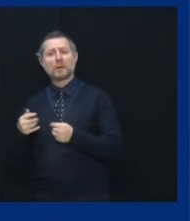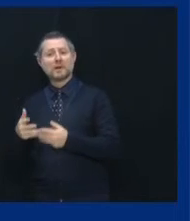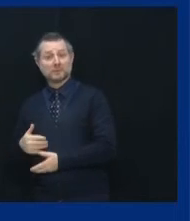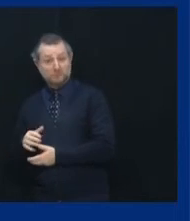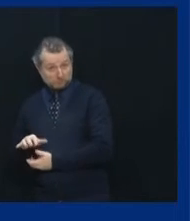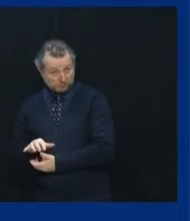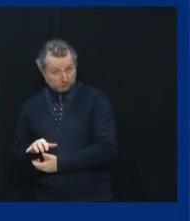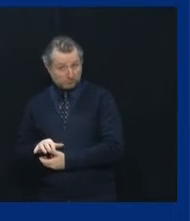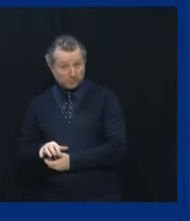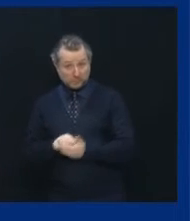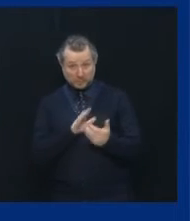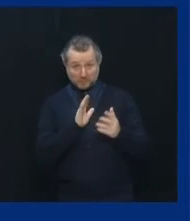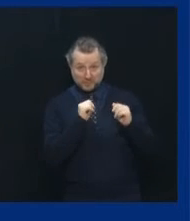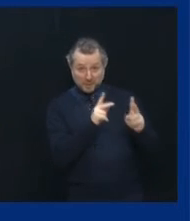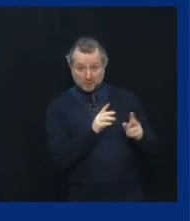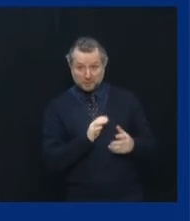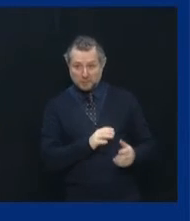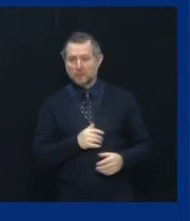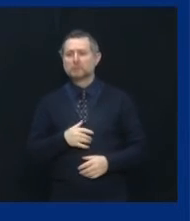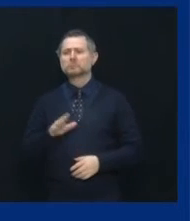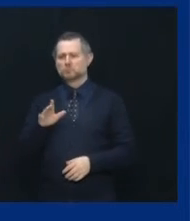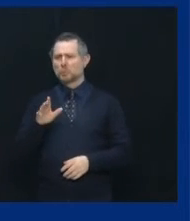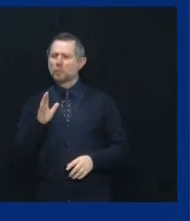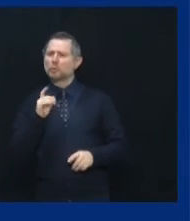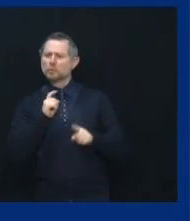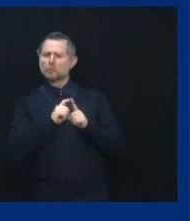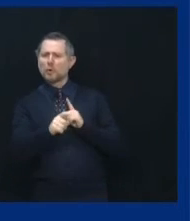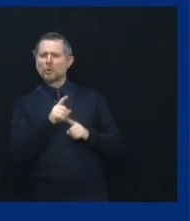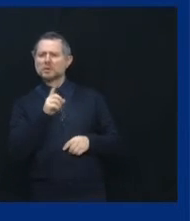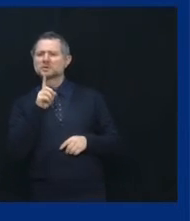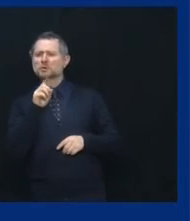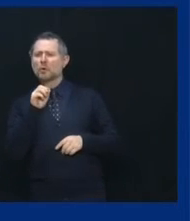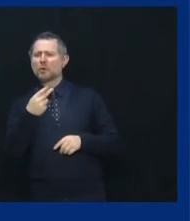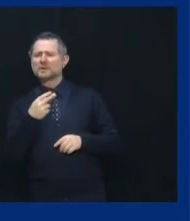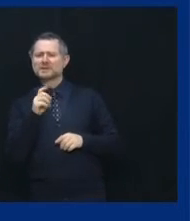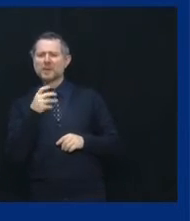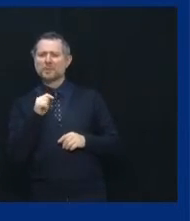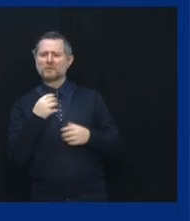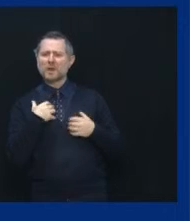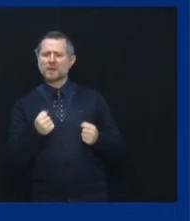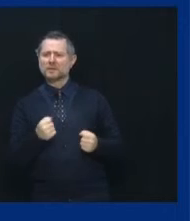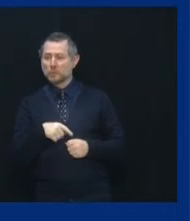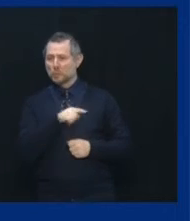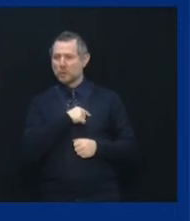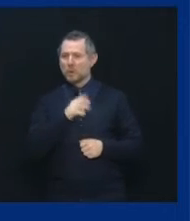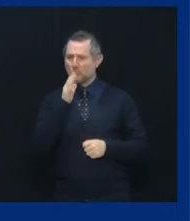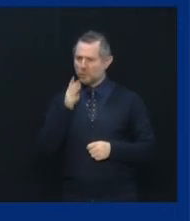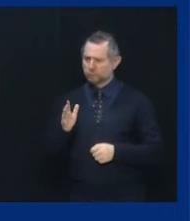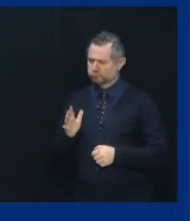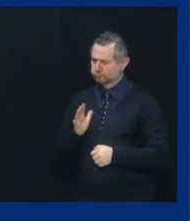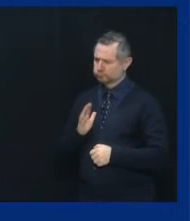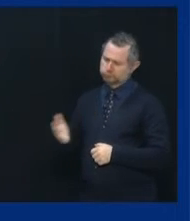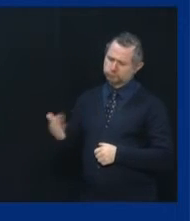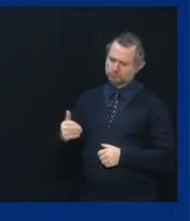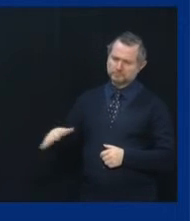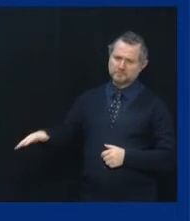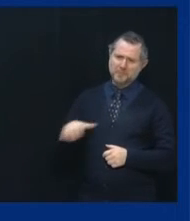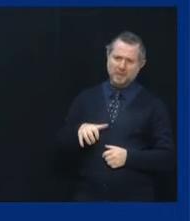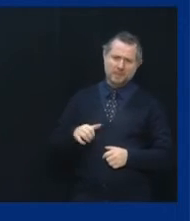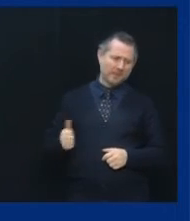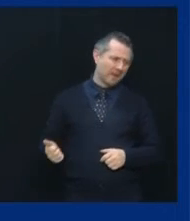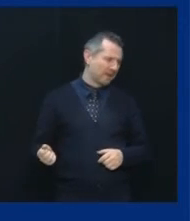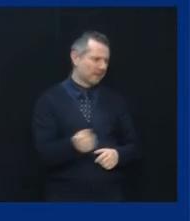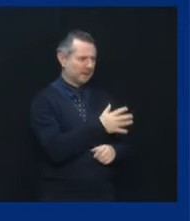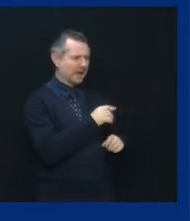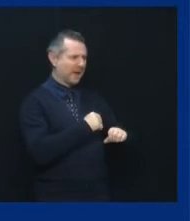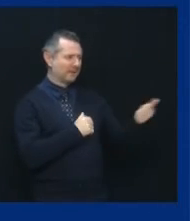then call the Department of Health, we'll take that allocation and give it to another hospital or nursing